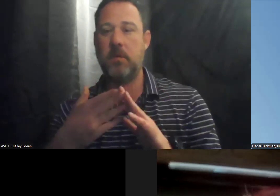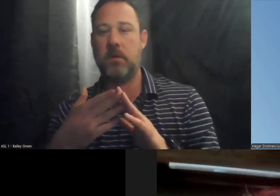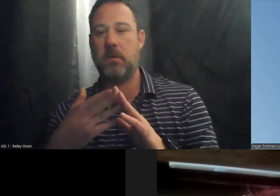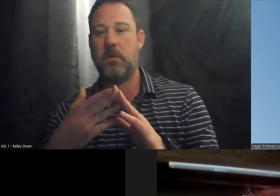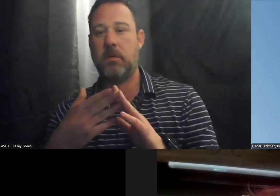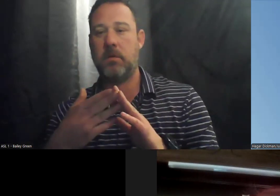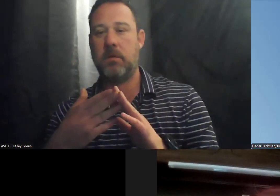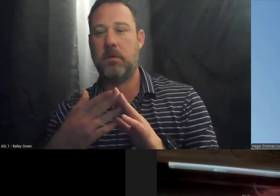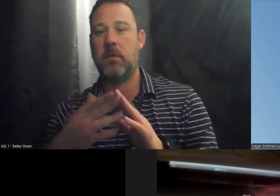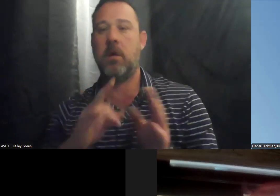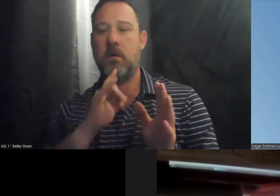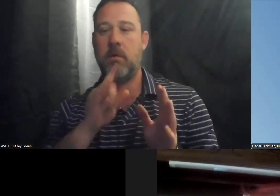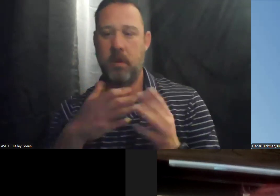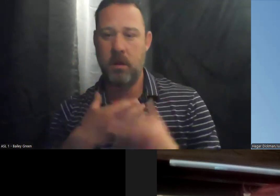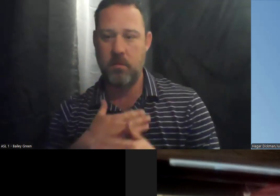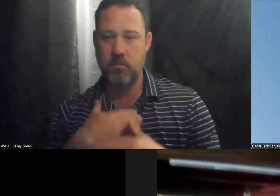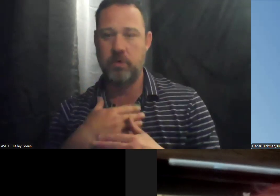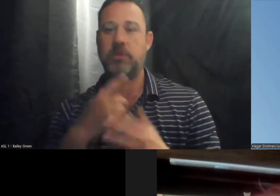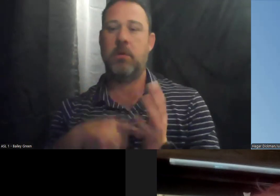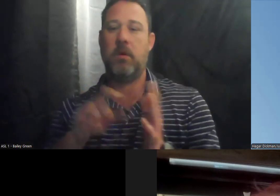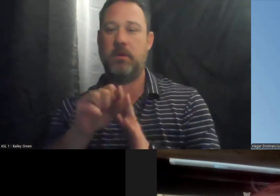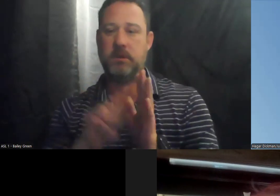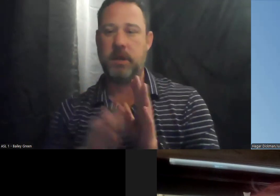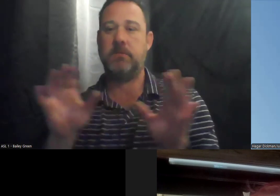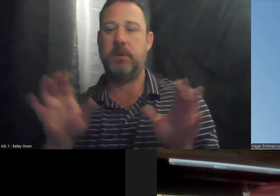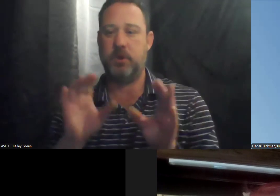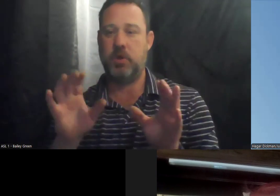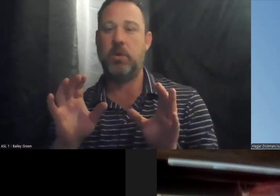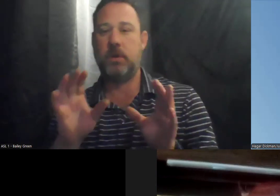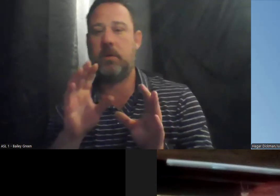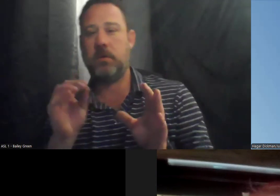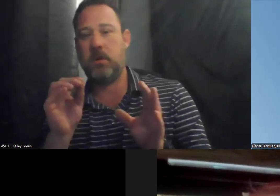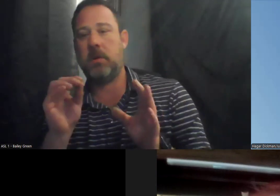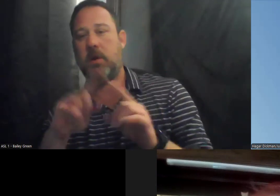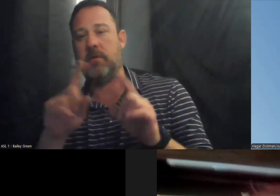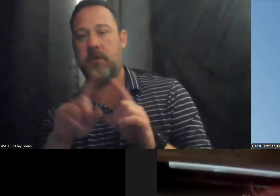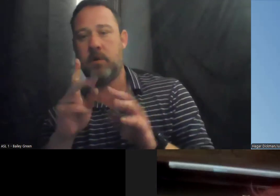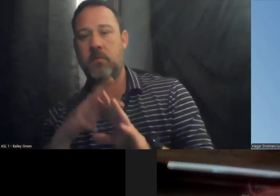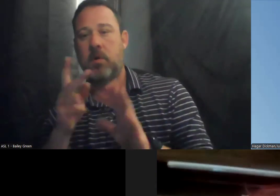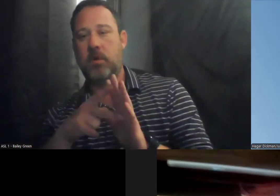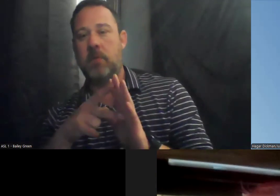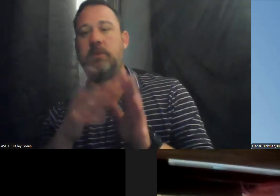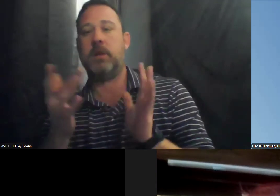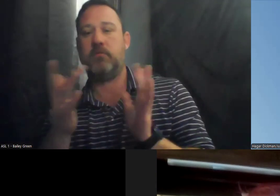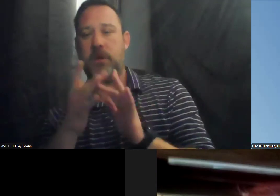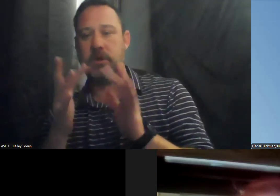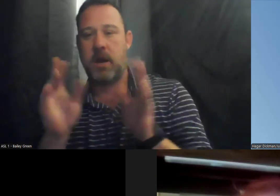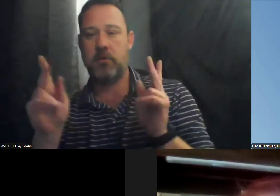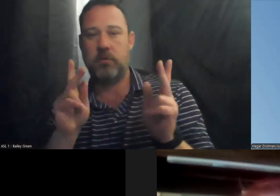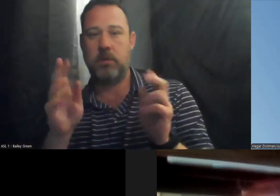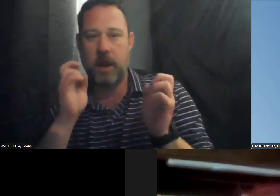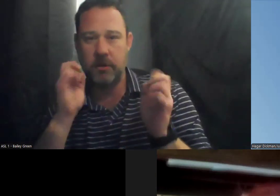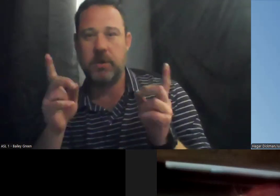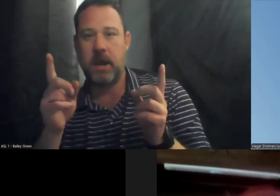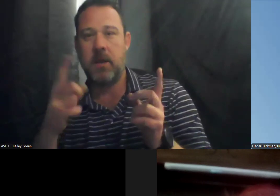So, I really do appreciate what the state's been doing in our different programs and reaching out to people and educating